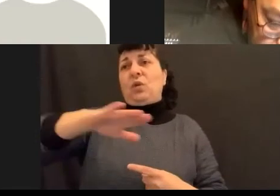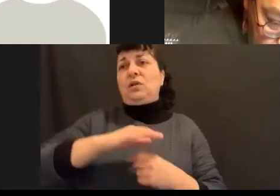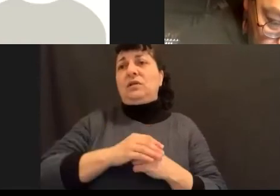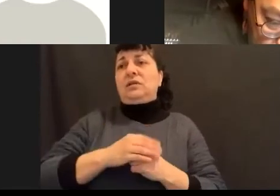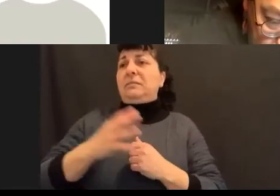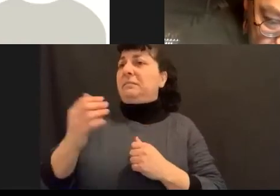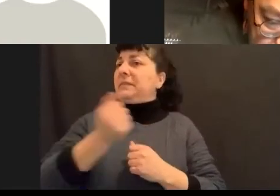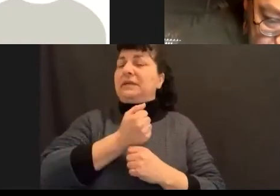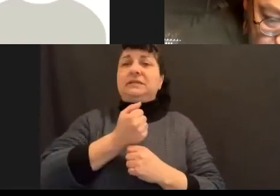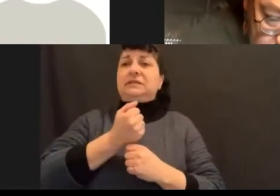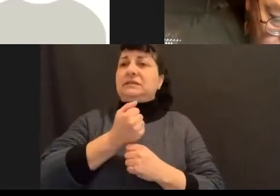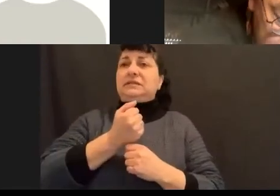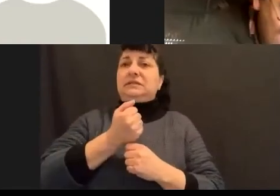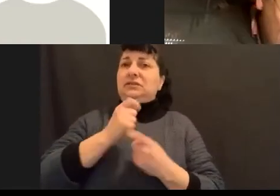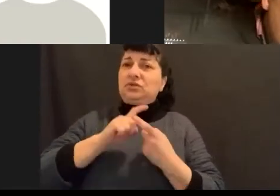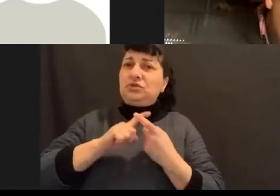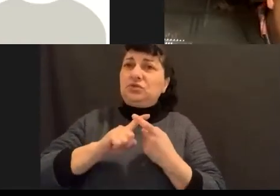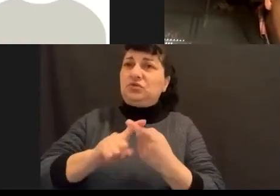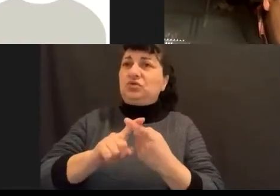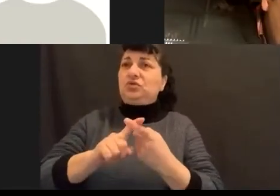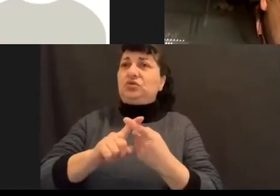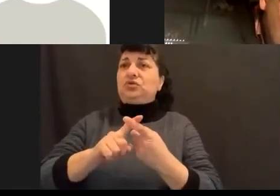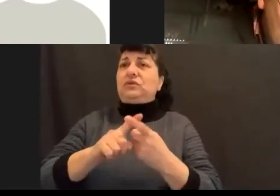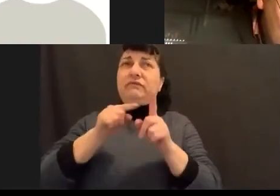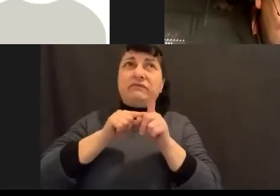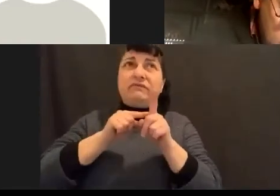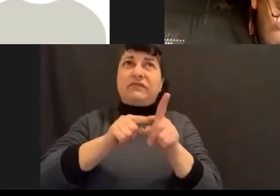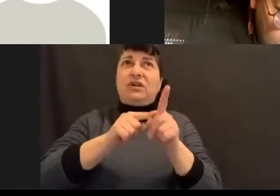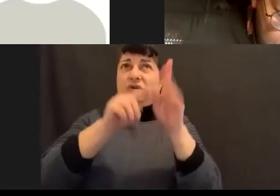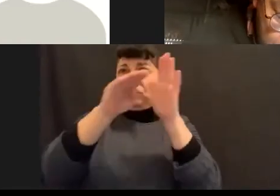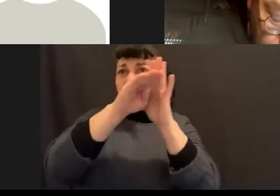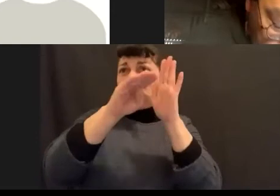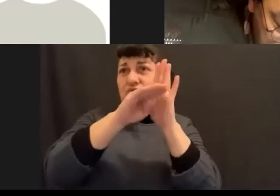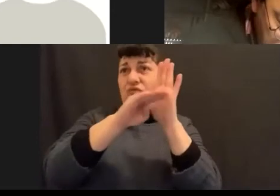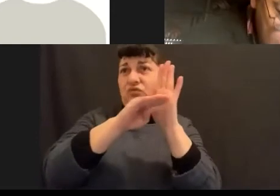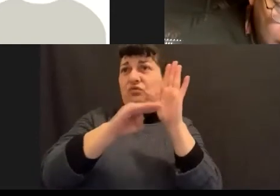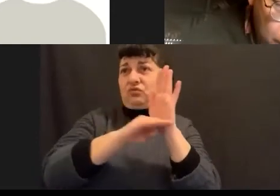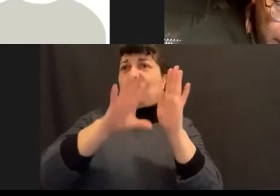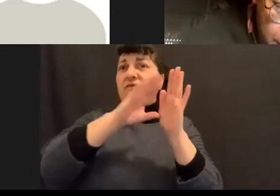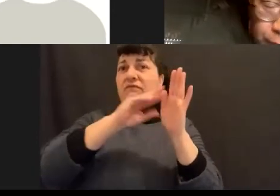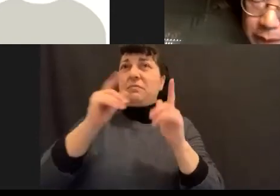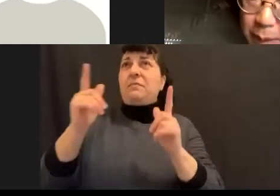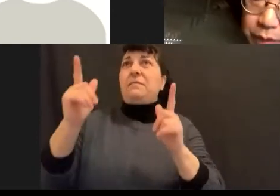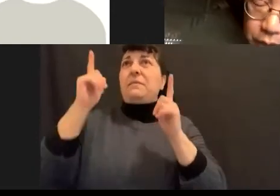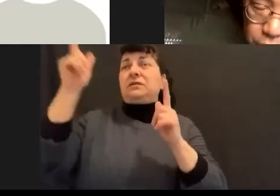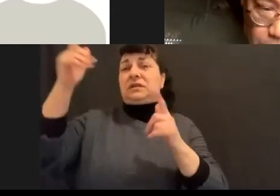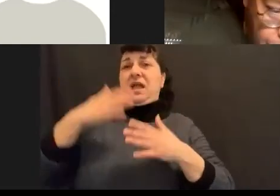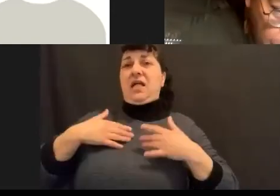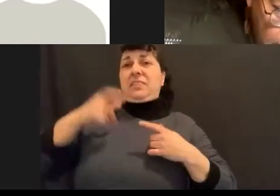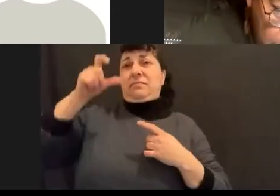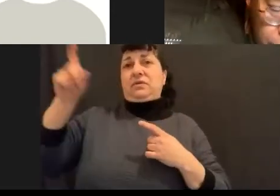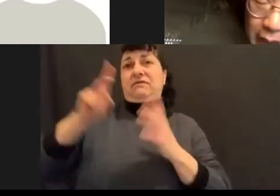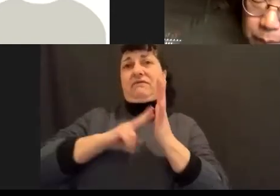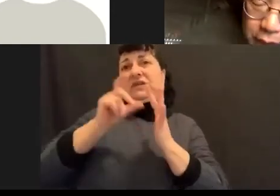continue to adhere very strongly to the guidelines and the restrictions from the Chief Health Officer. We have been able to get on top